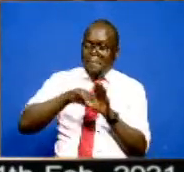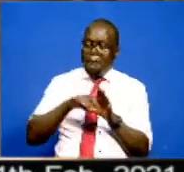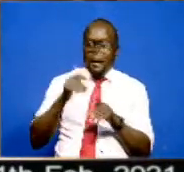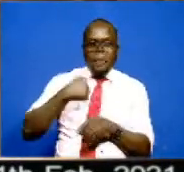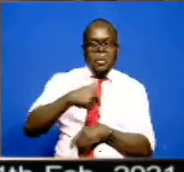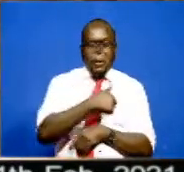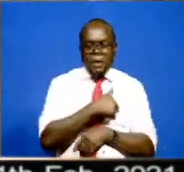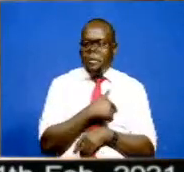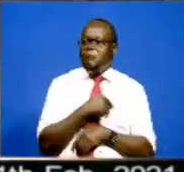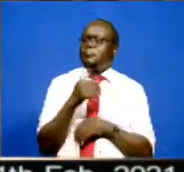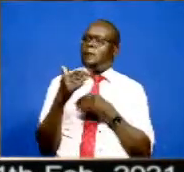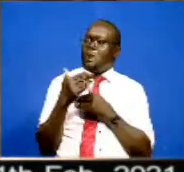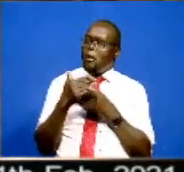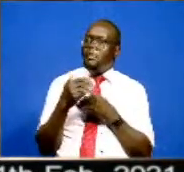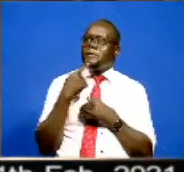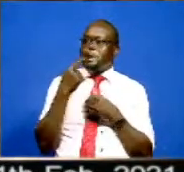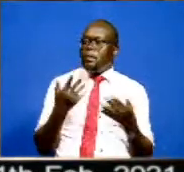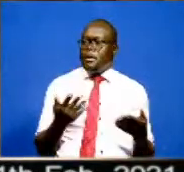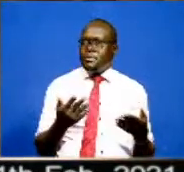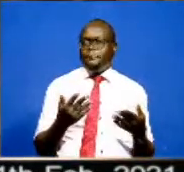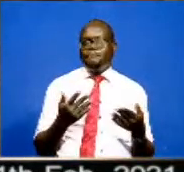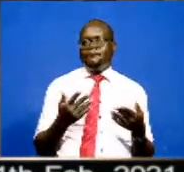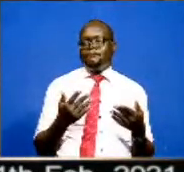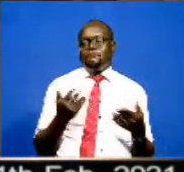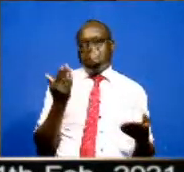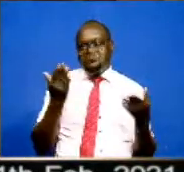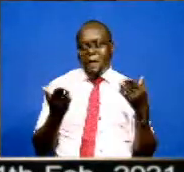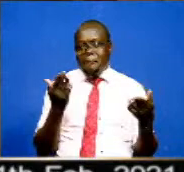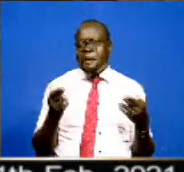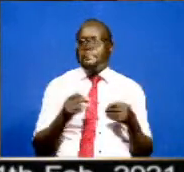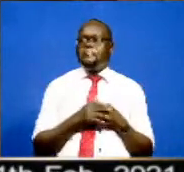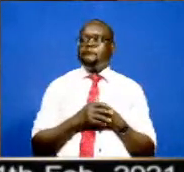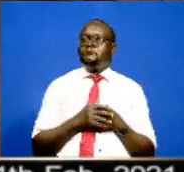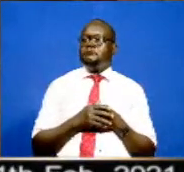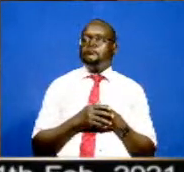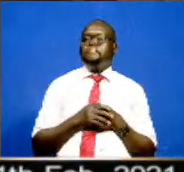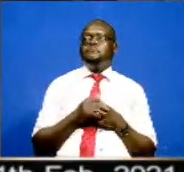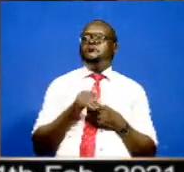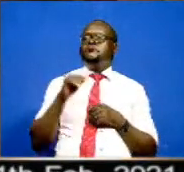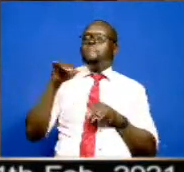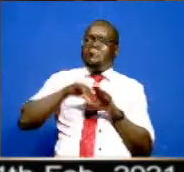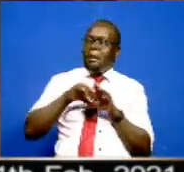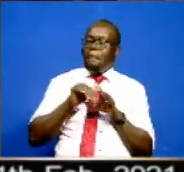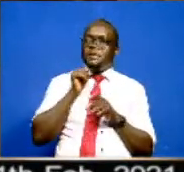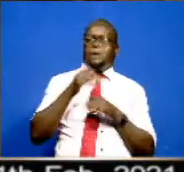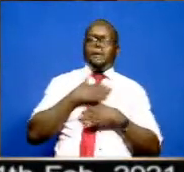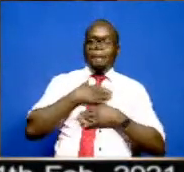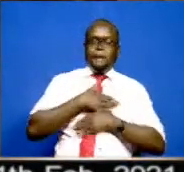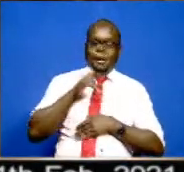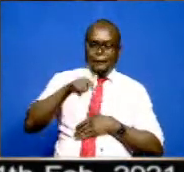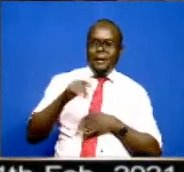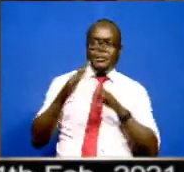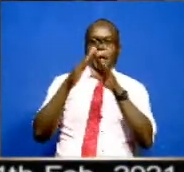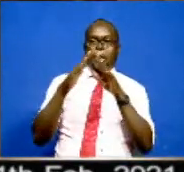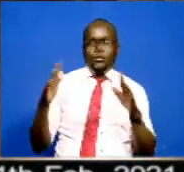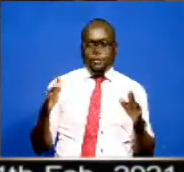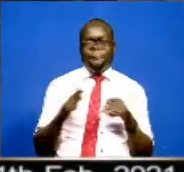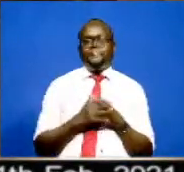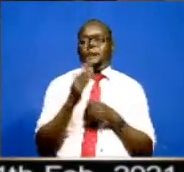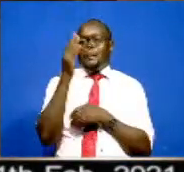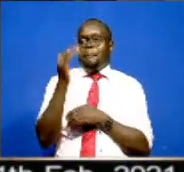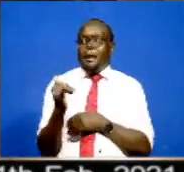verge of saying, looks like perhaps our leadership is not being appreciated in this House